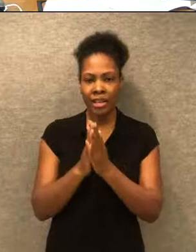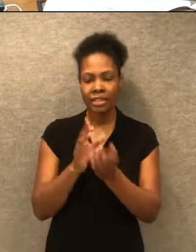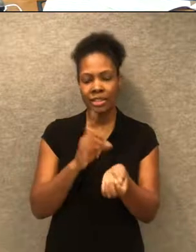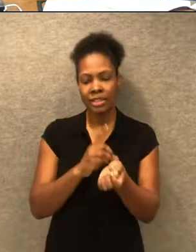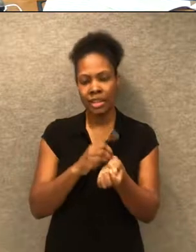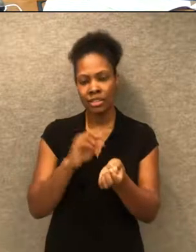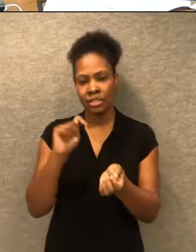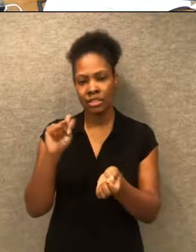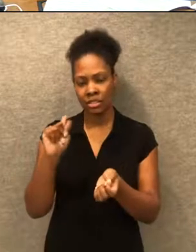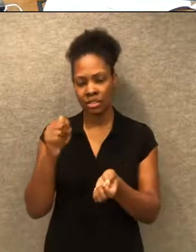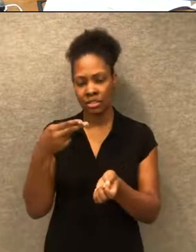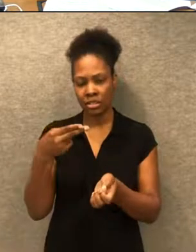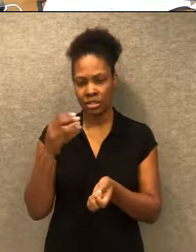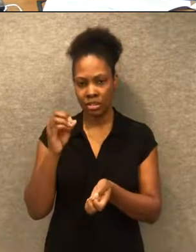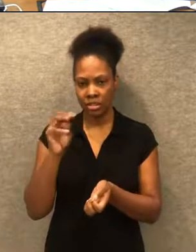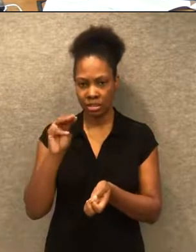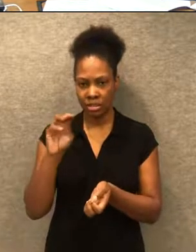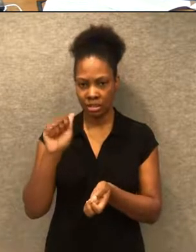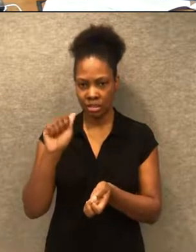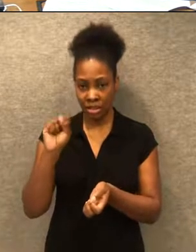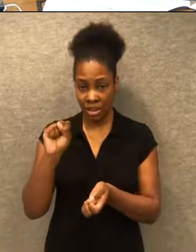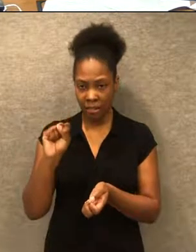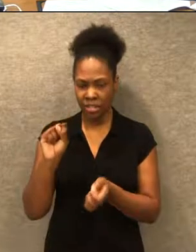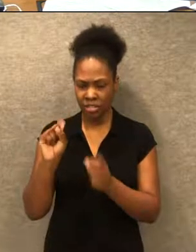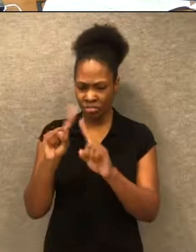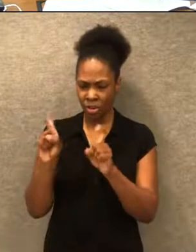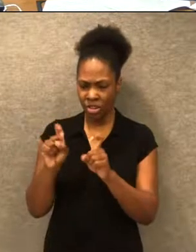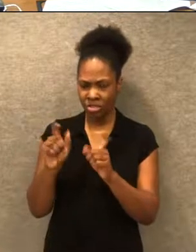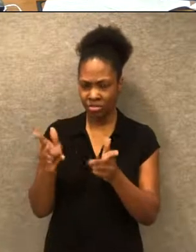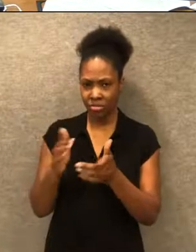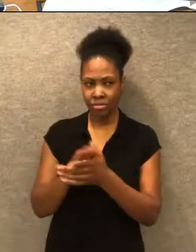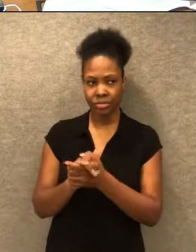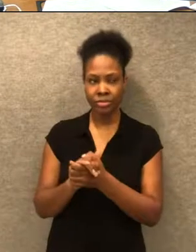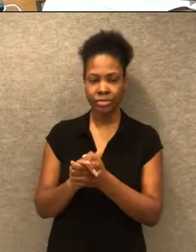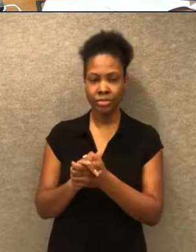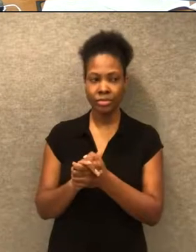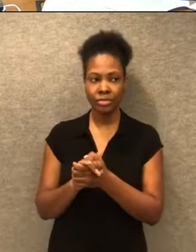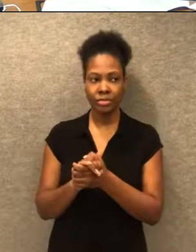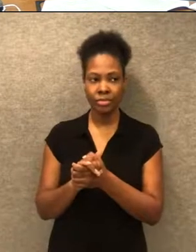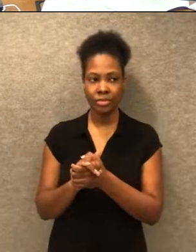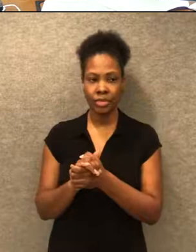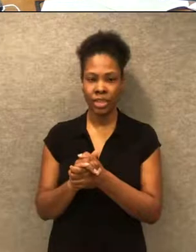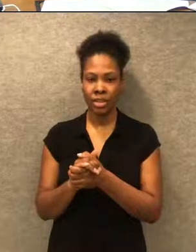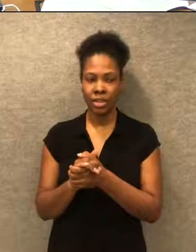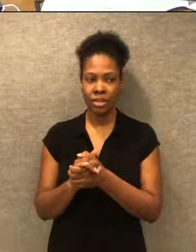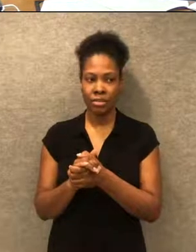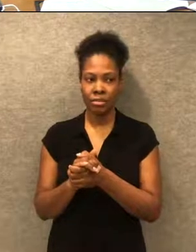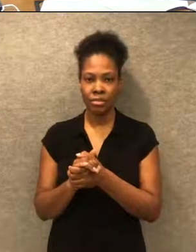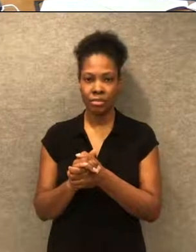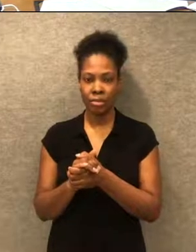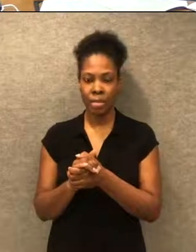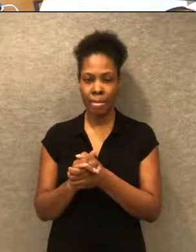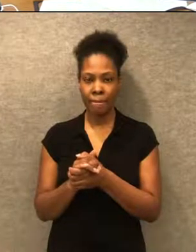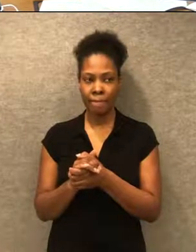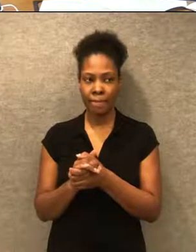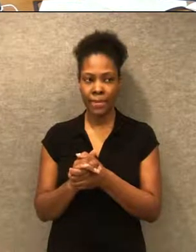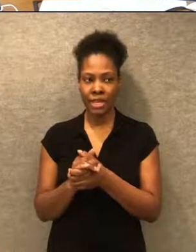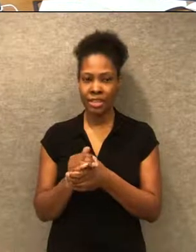Dr. Thomas. So another thing that Dr. Thomas, we went from being normal